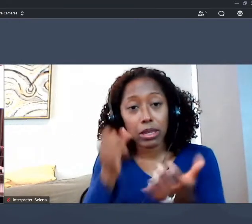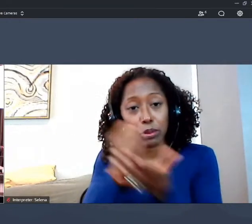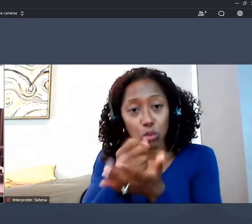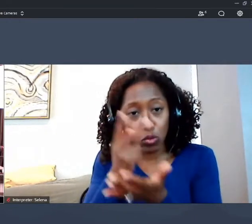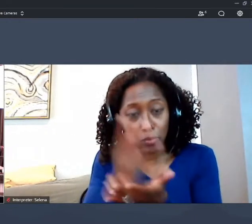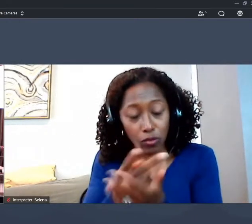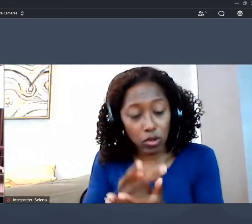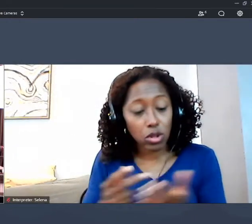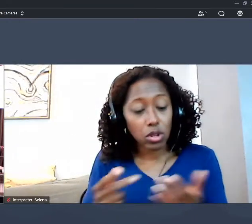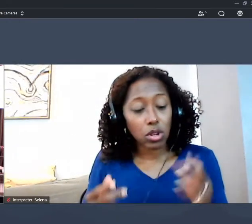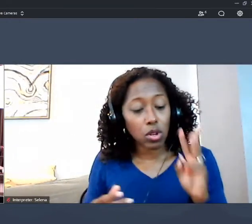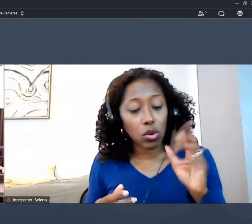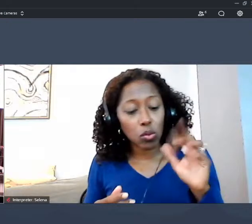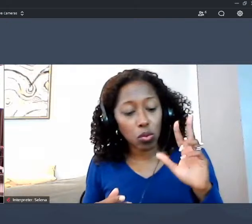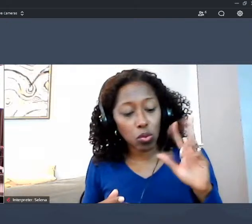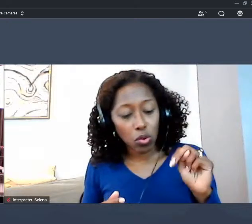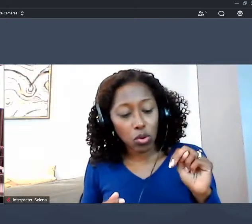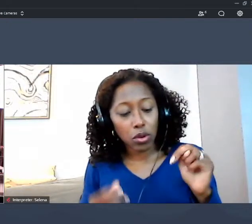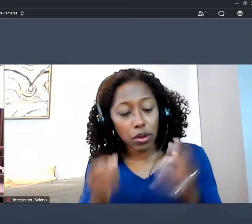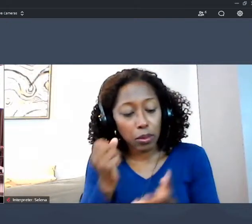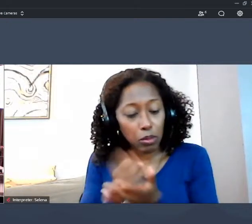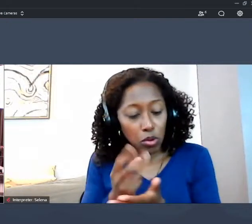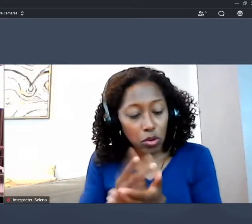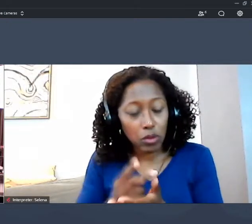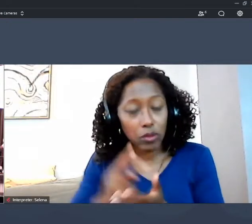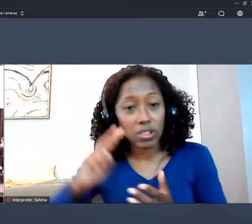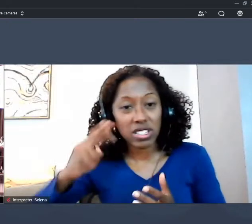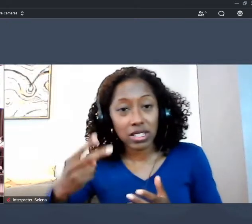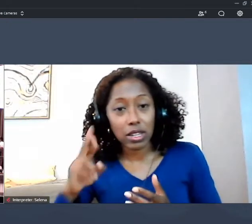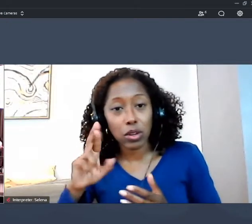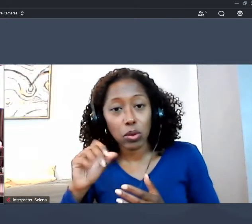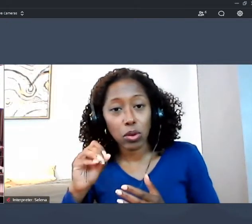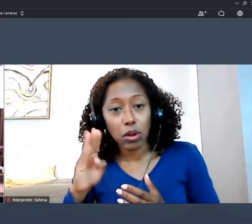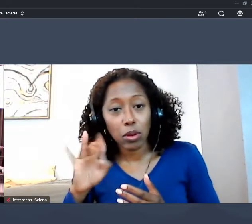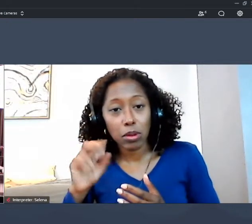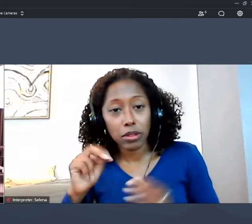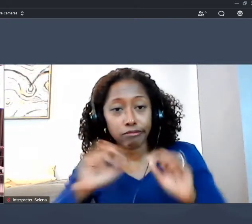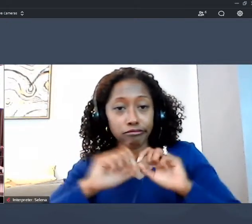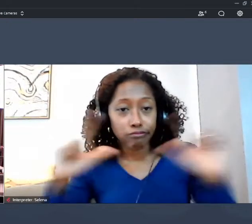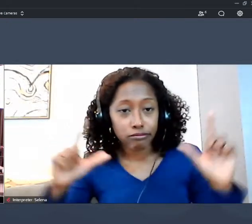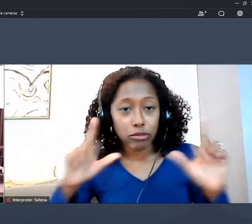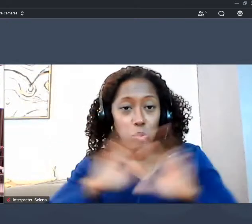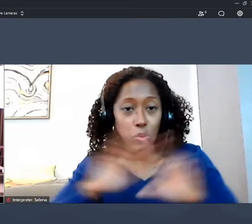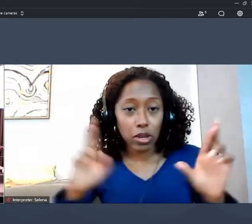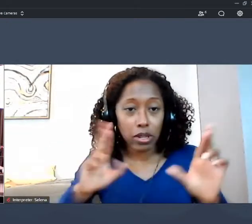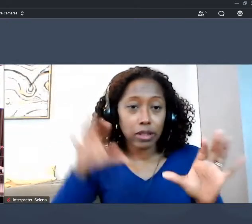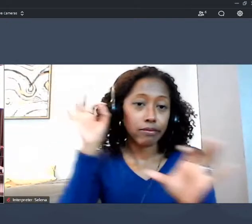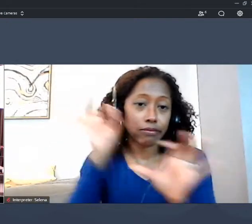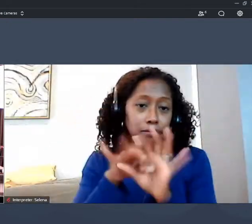Warren, second by Council Lady Robinson. Seeing no members of the queue, assume you're ready to vote on item 37. Prepare the screen. Count your votes.